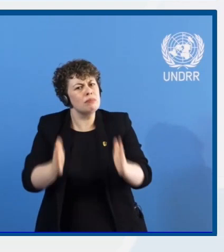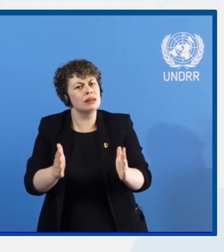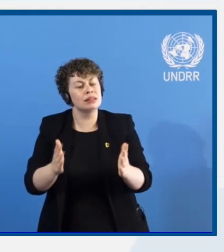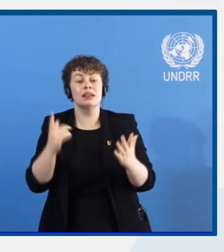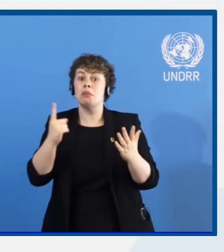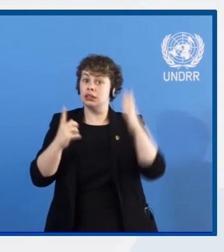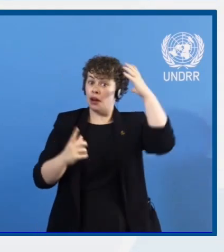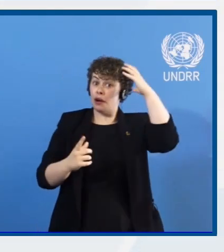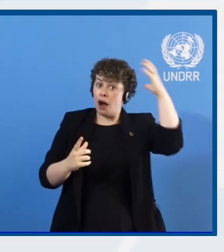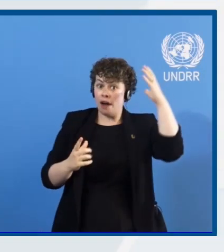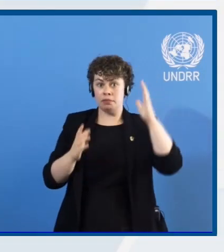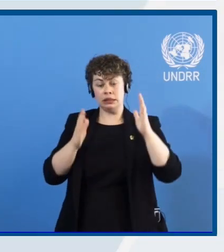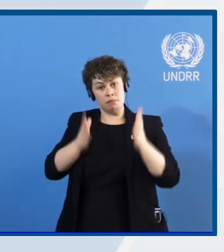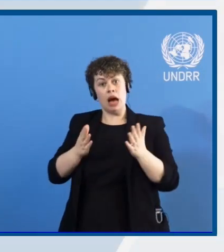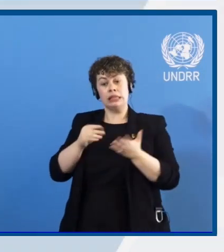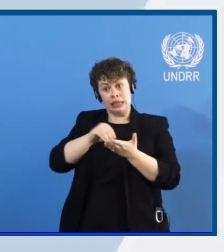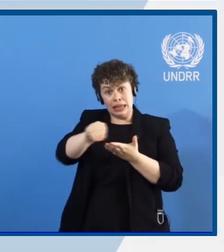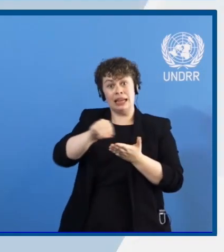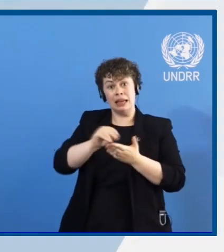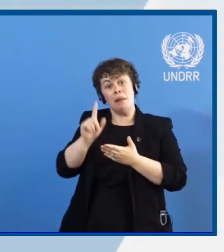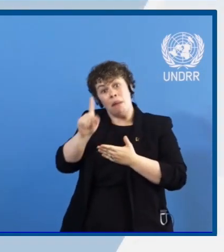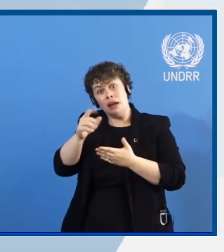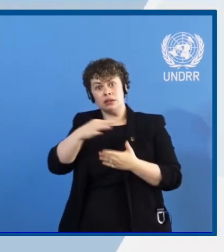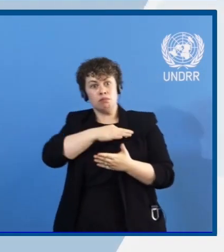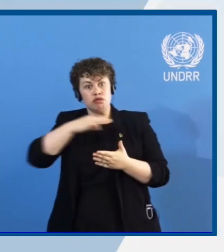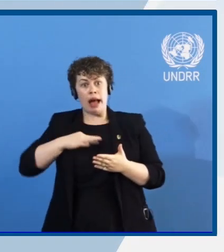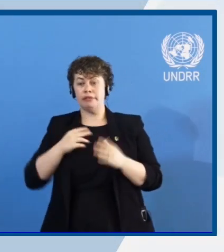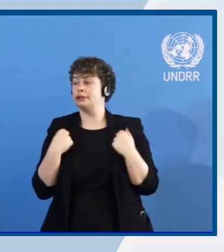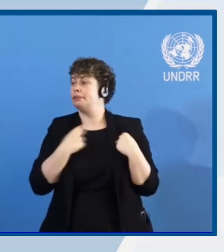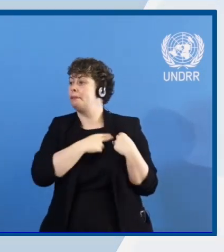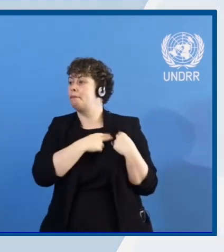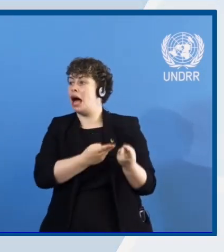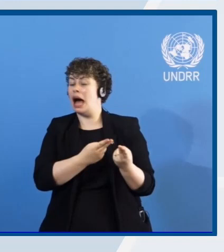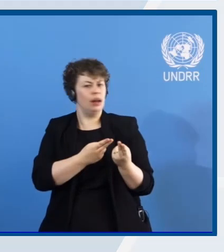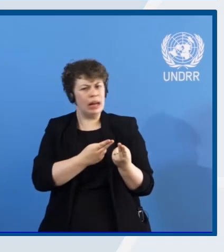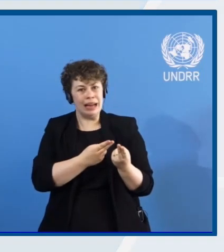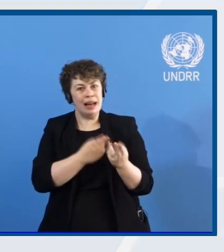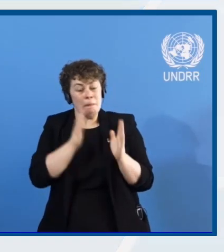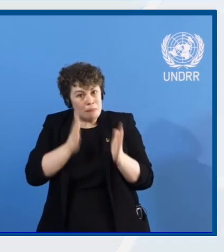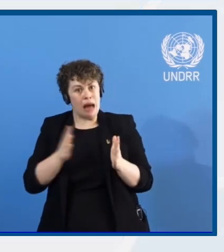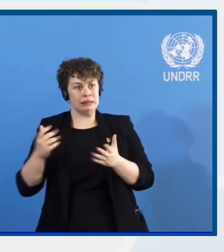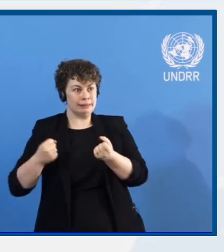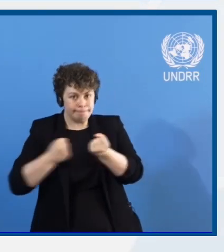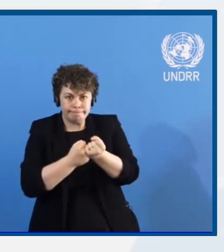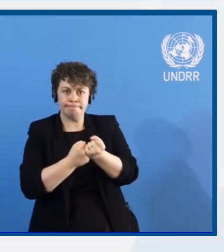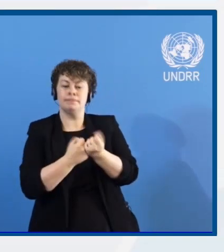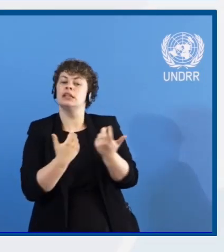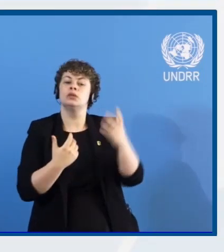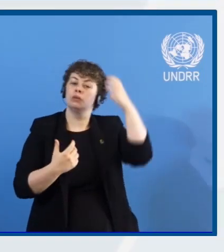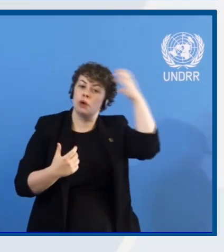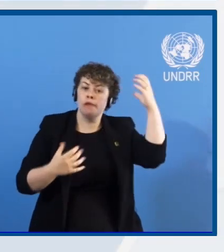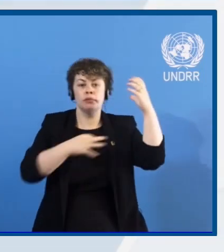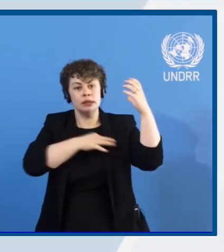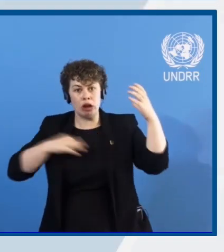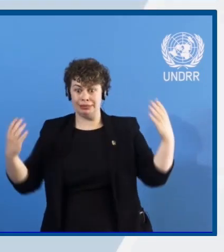of essence. And blended finance instruments are something that we all need to look upon in